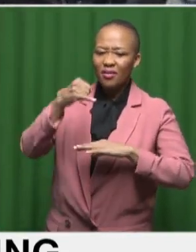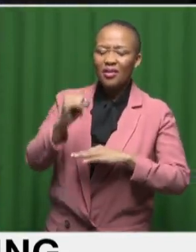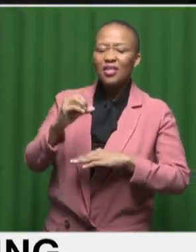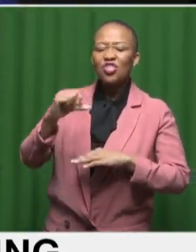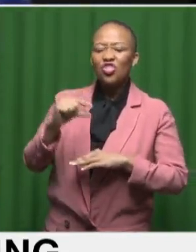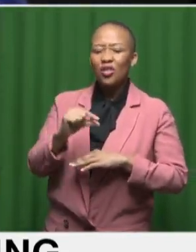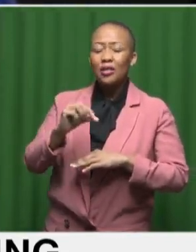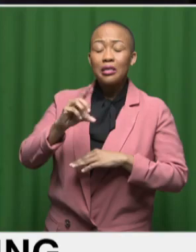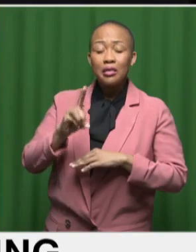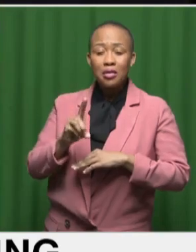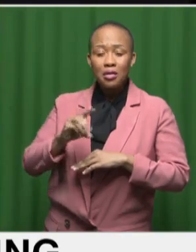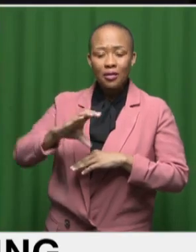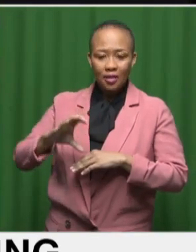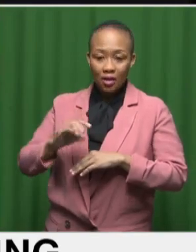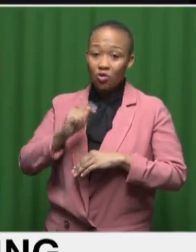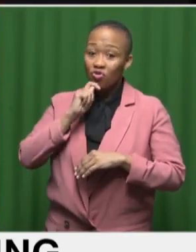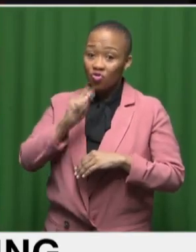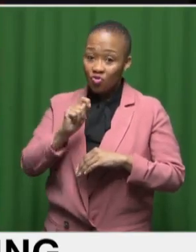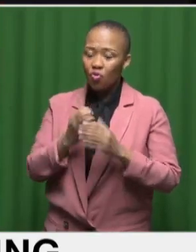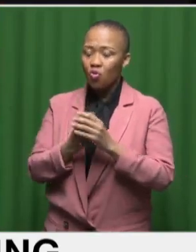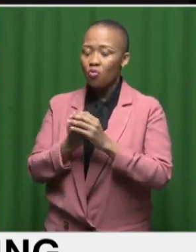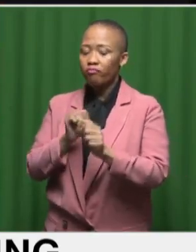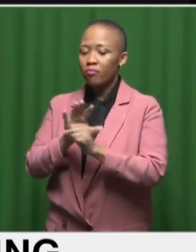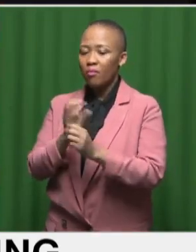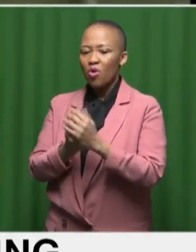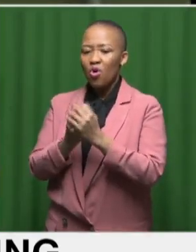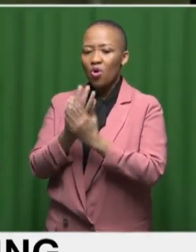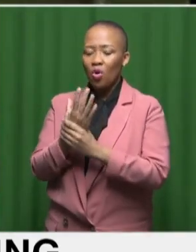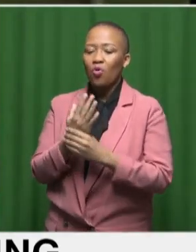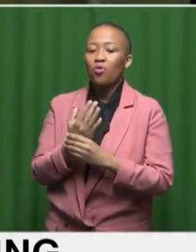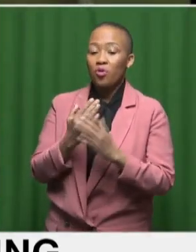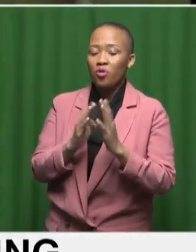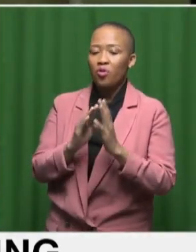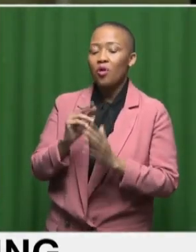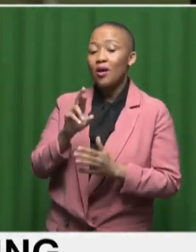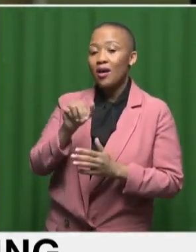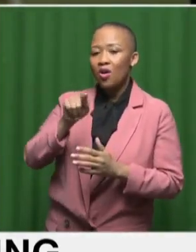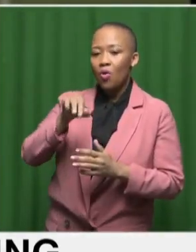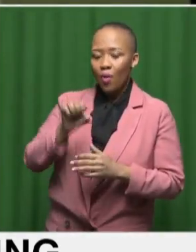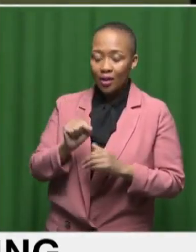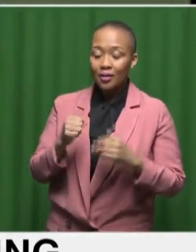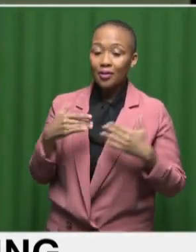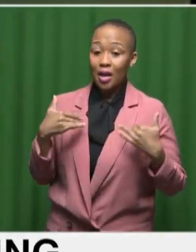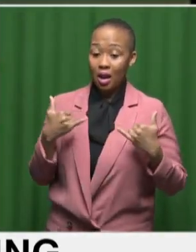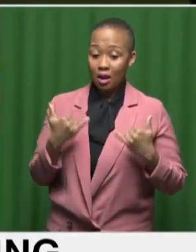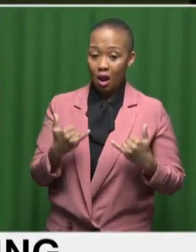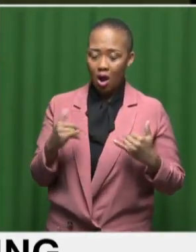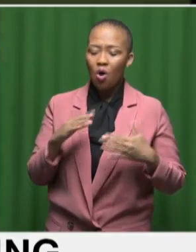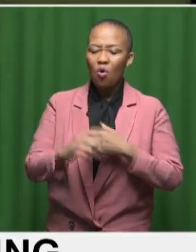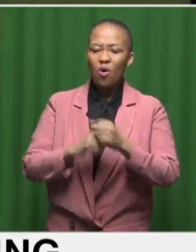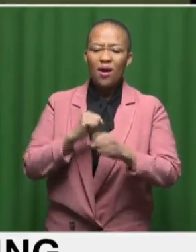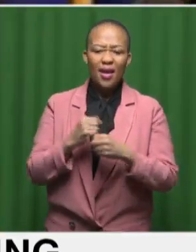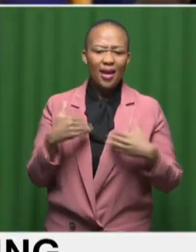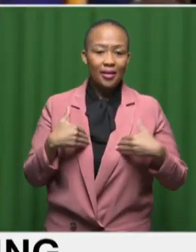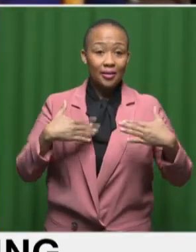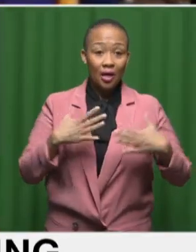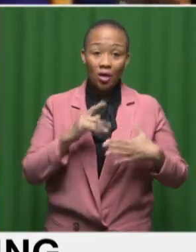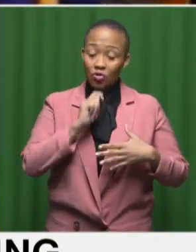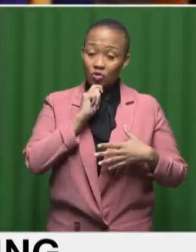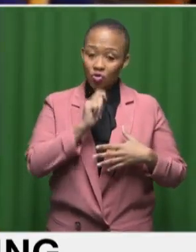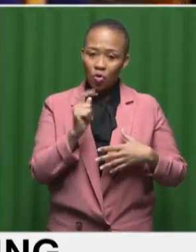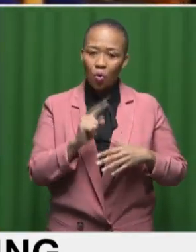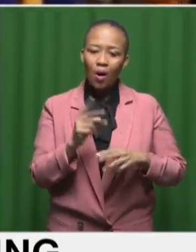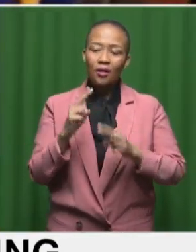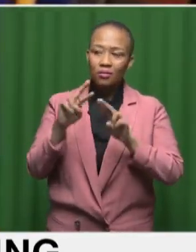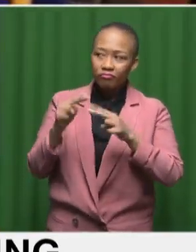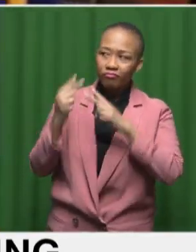down this year's expected growth rate. Since the beginning of the year, local economic growth projections have been downwardly revised several